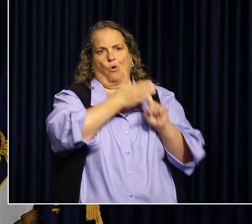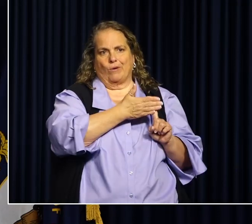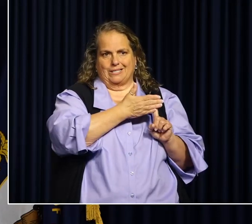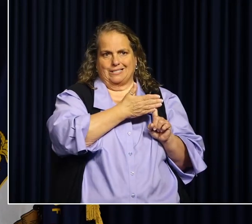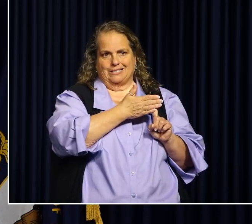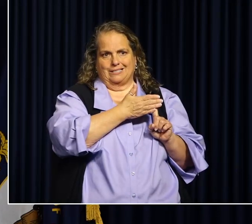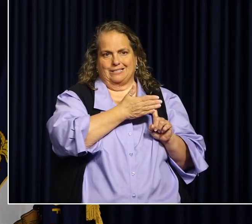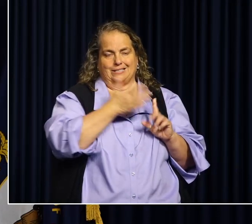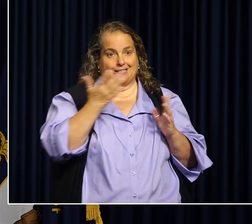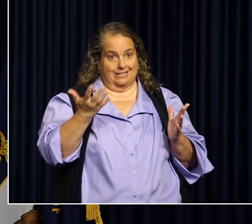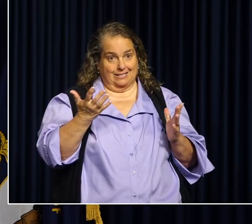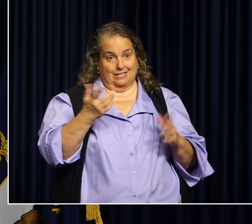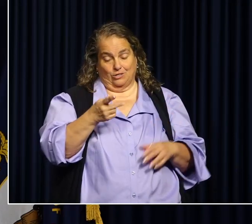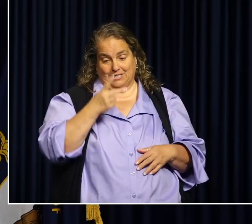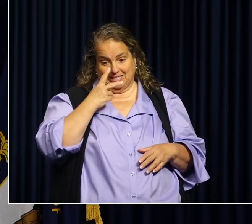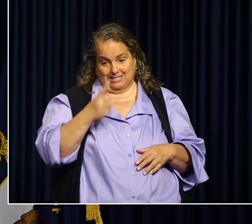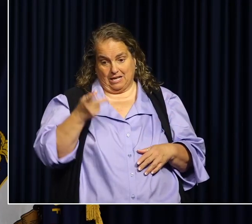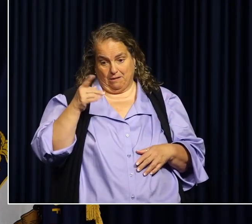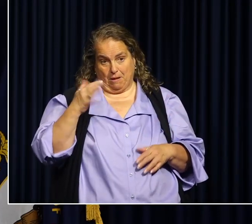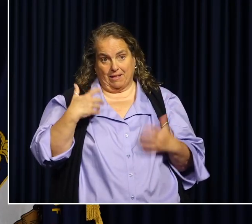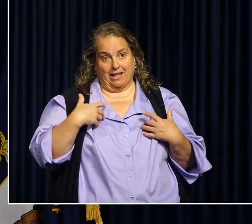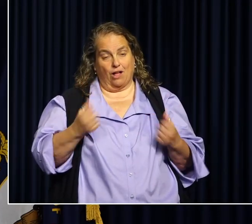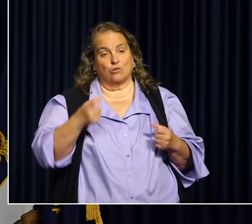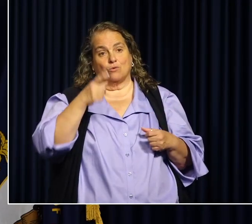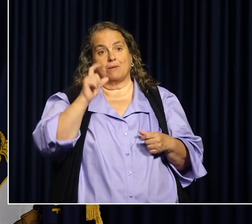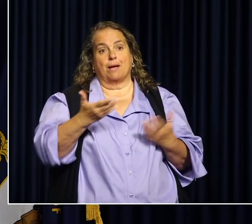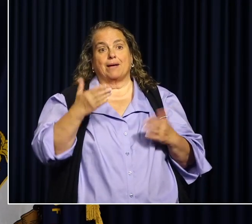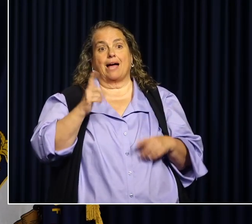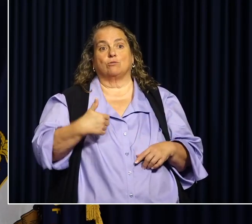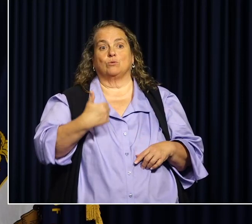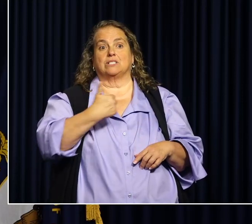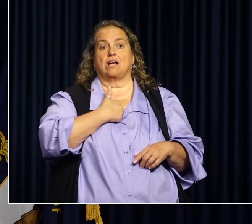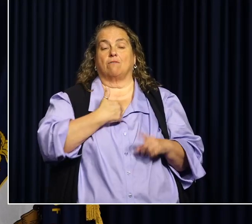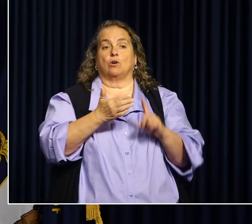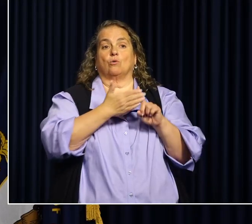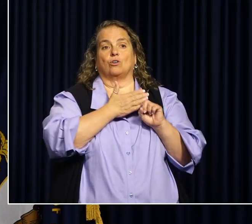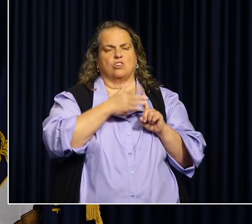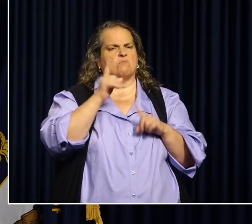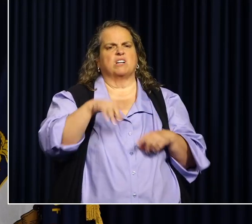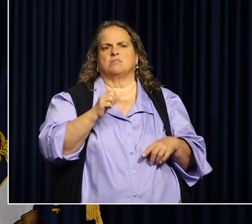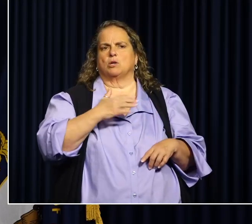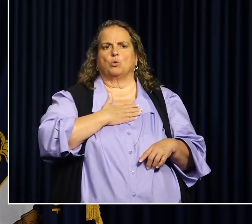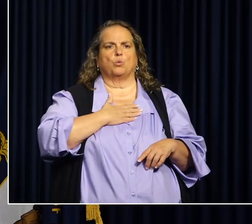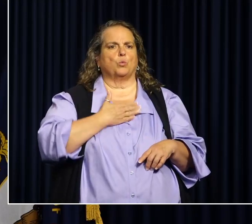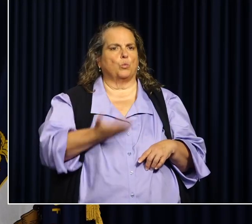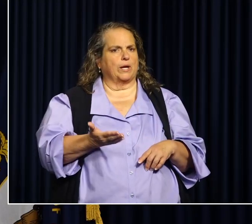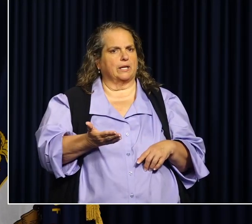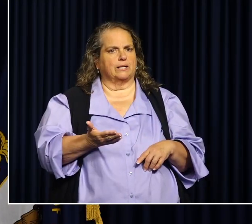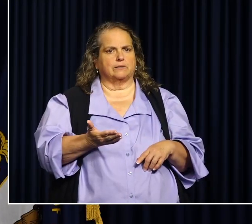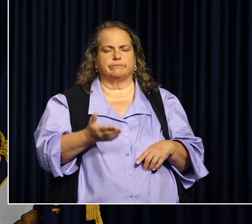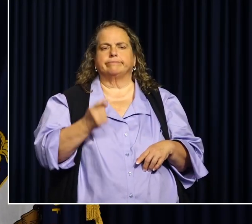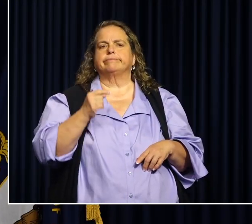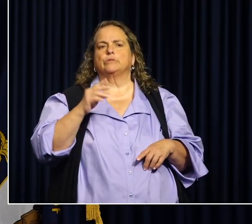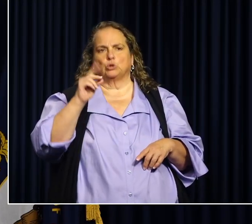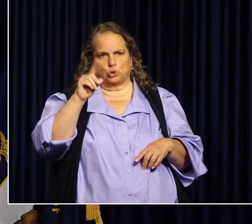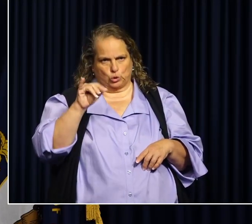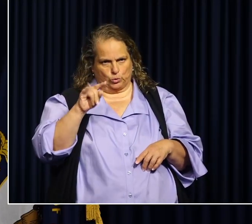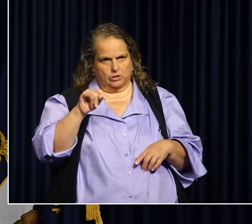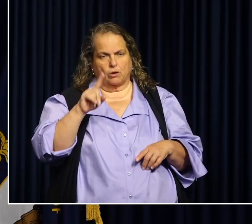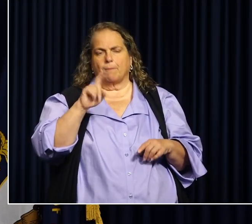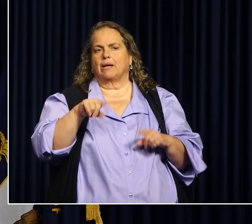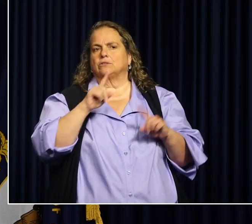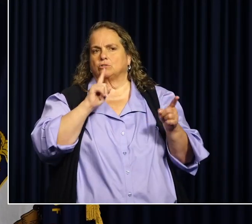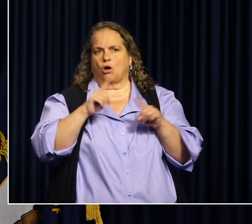and you know when you see it that you may have to self-quarantine, you got to be willing to pick it up. And you got to be willing to talk to the